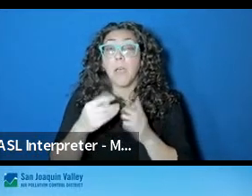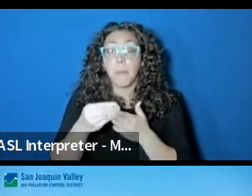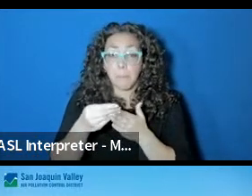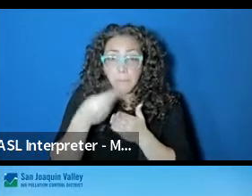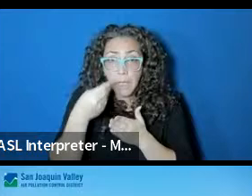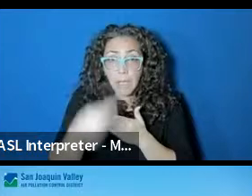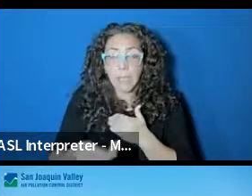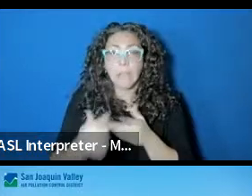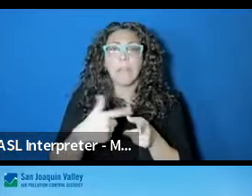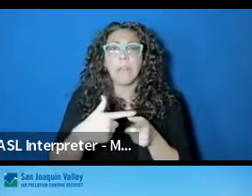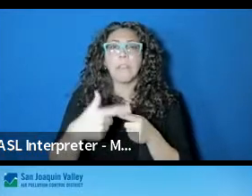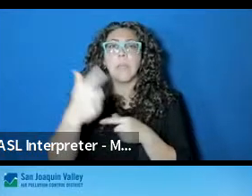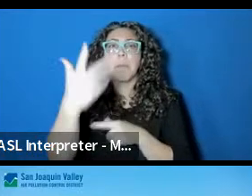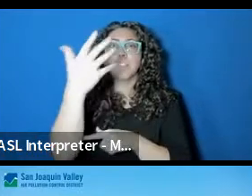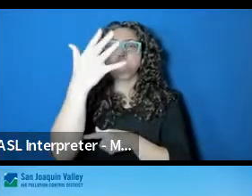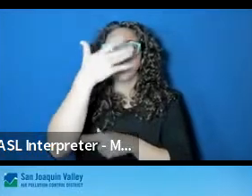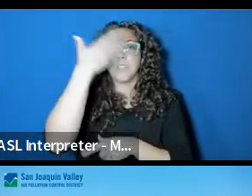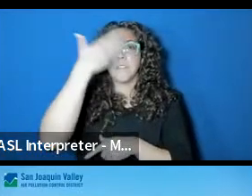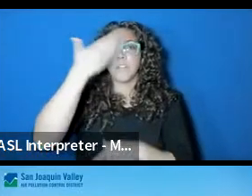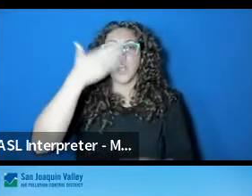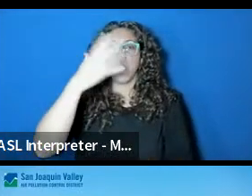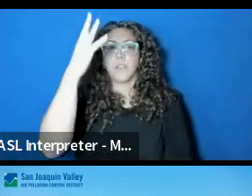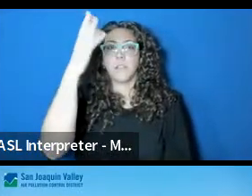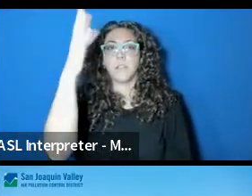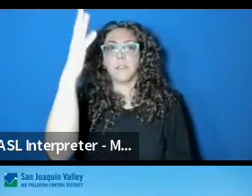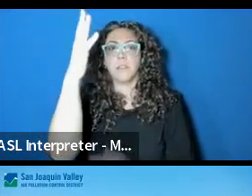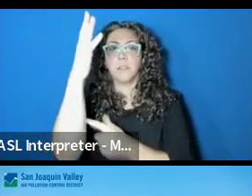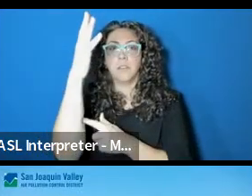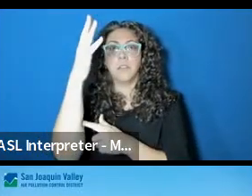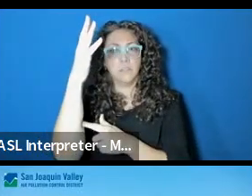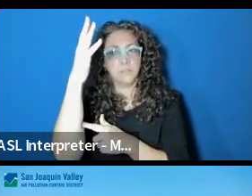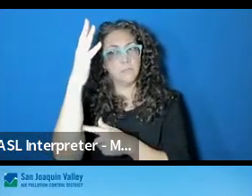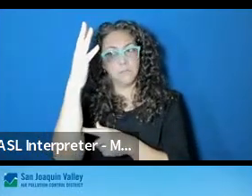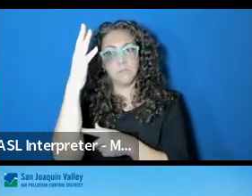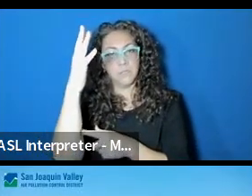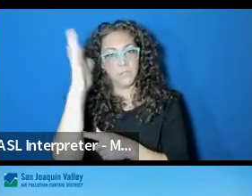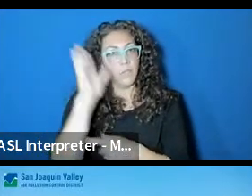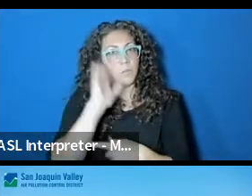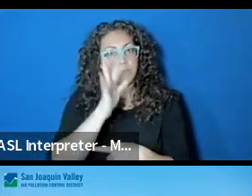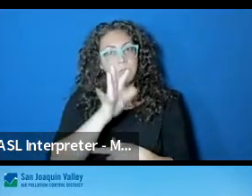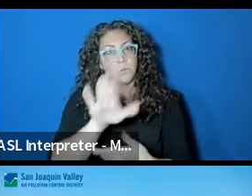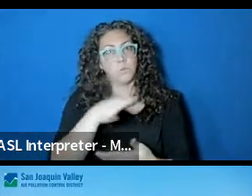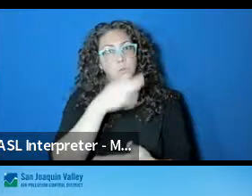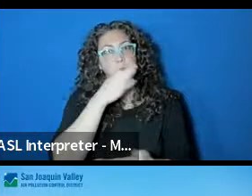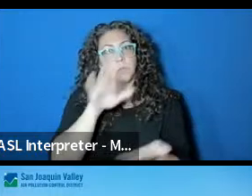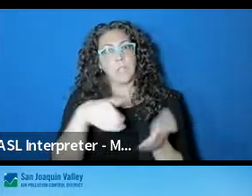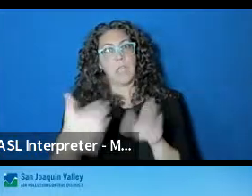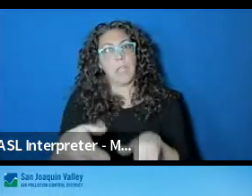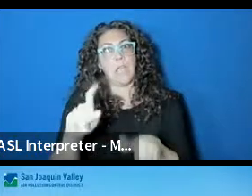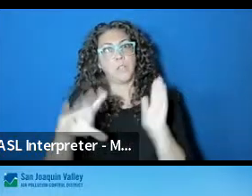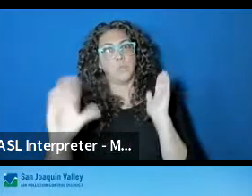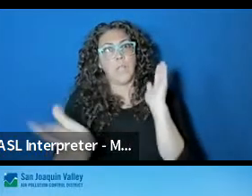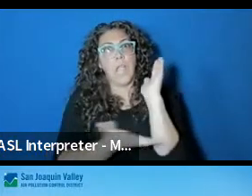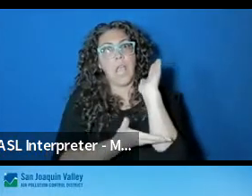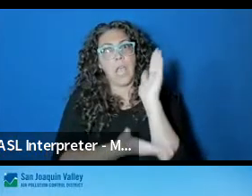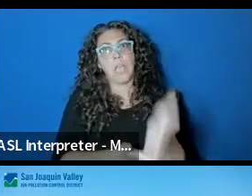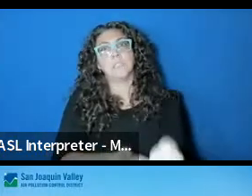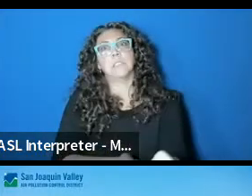front was destined to die, and it had to be cut down.